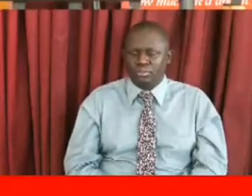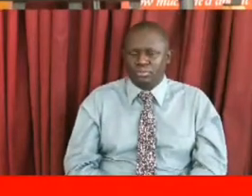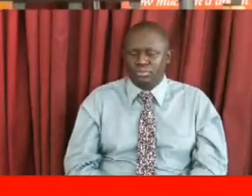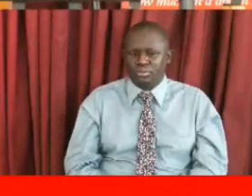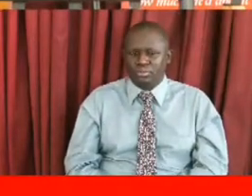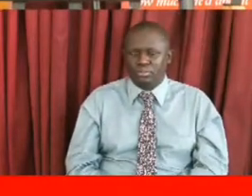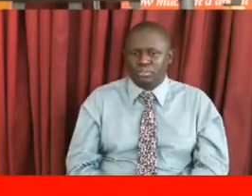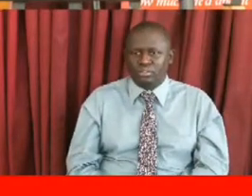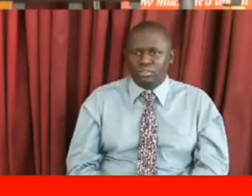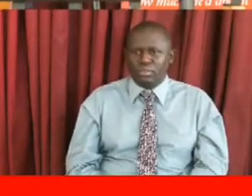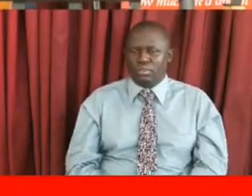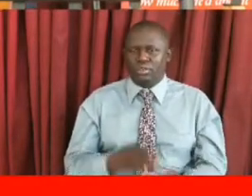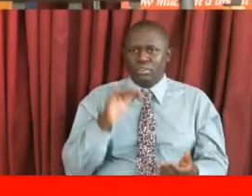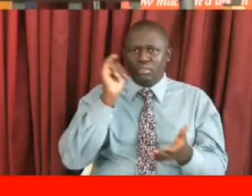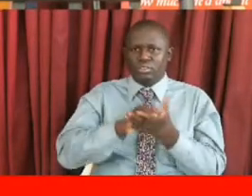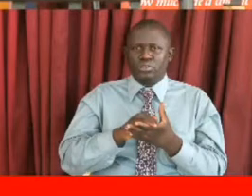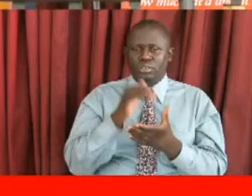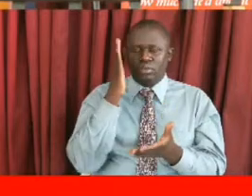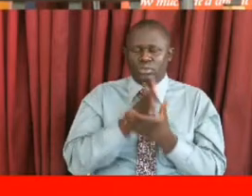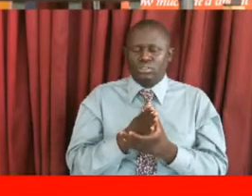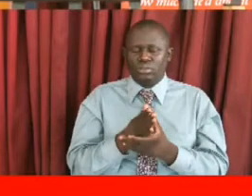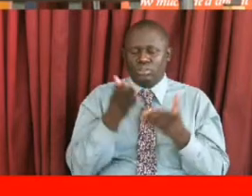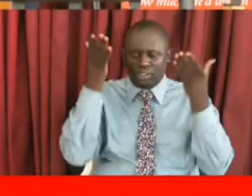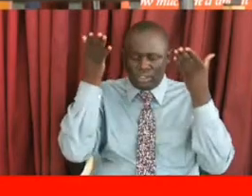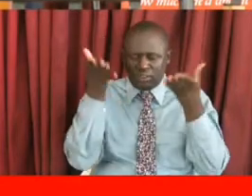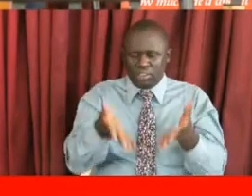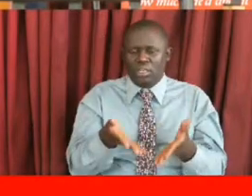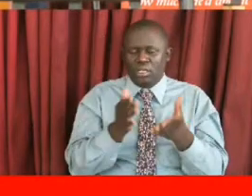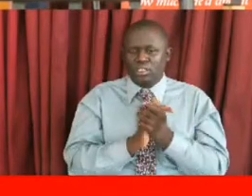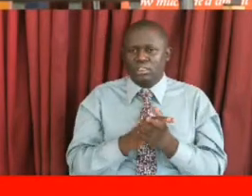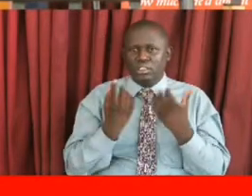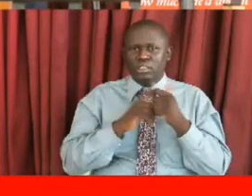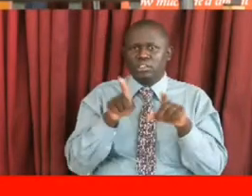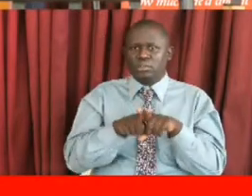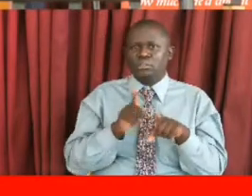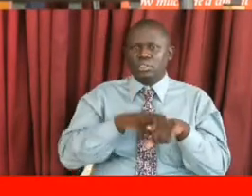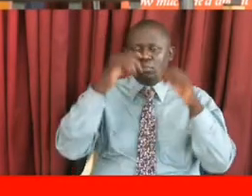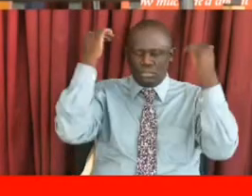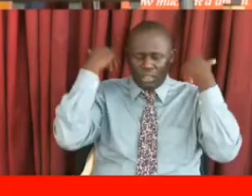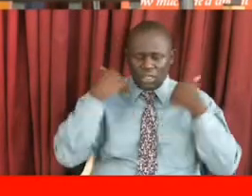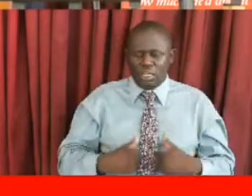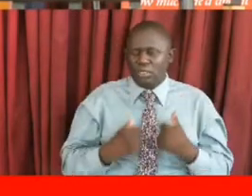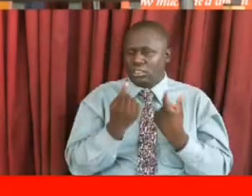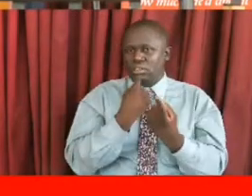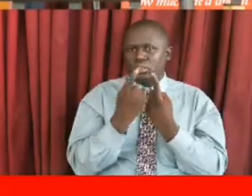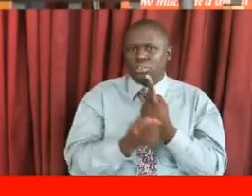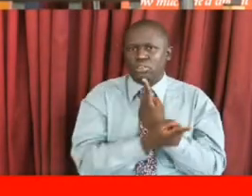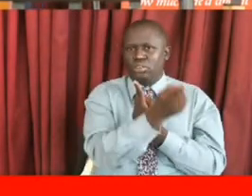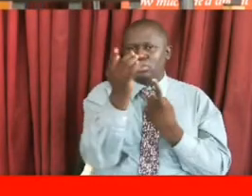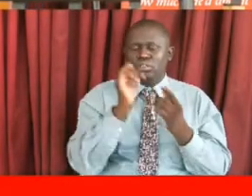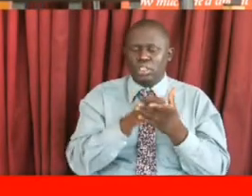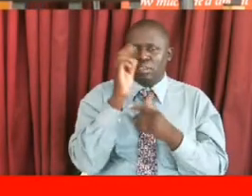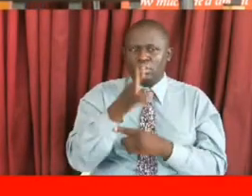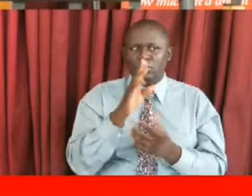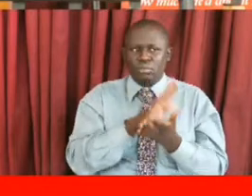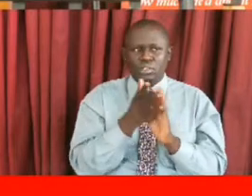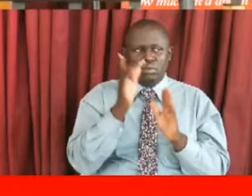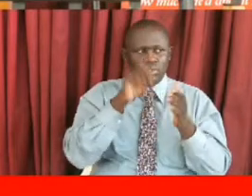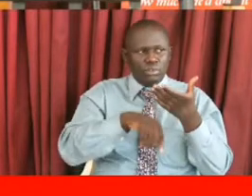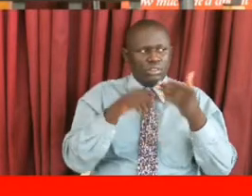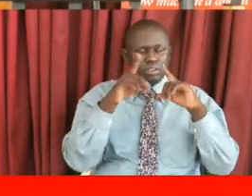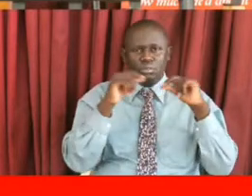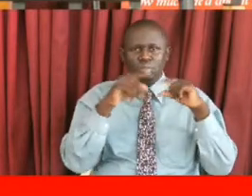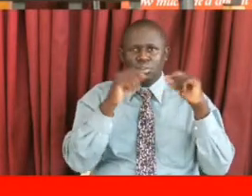hey he's here and I had told you he would be the messenger he will come with a